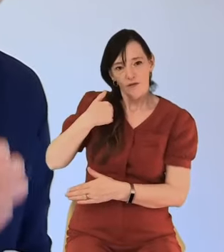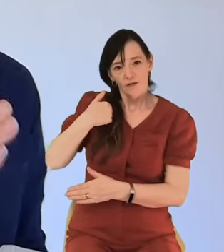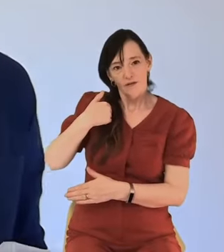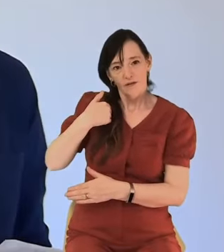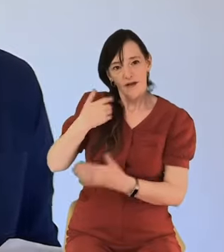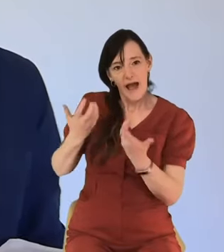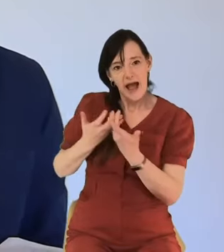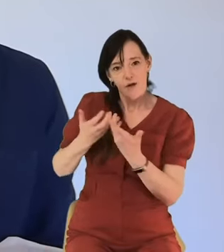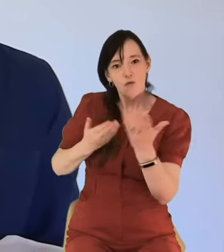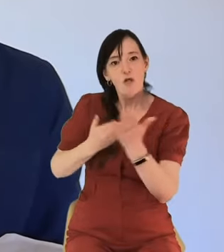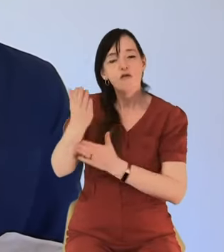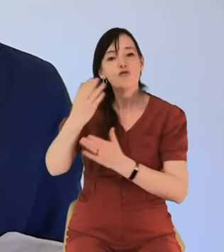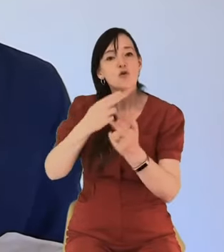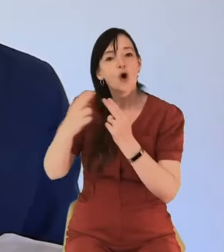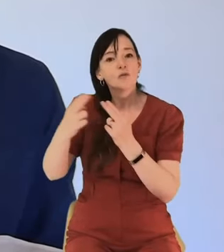through our gospel.